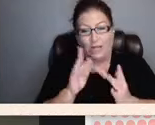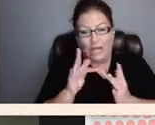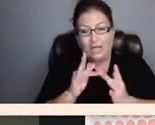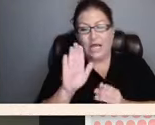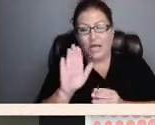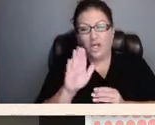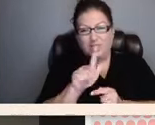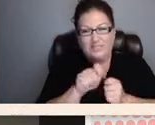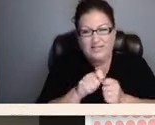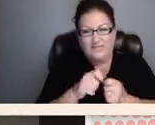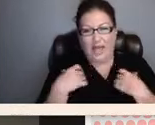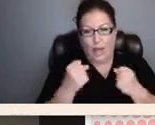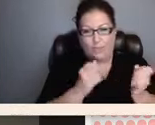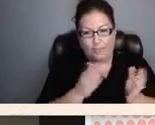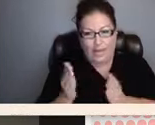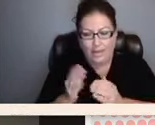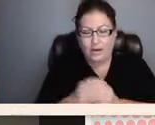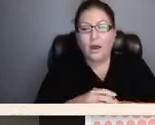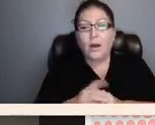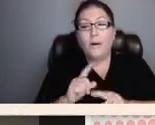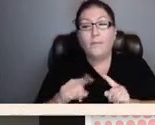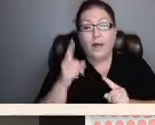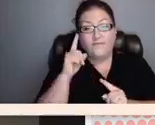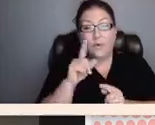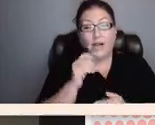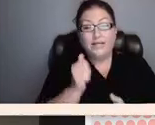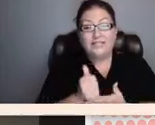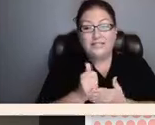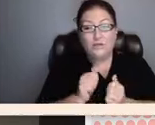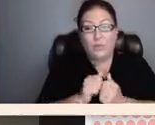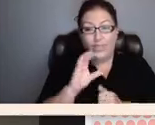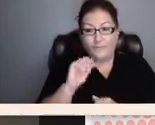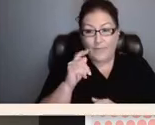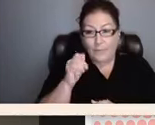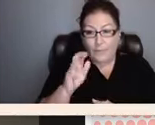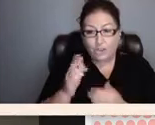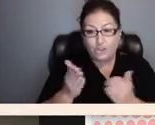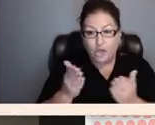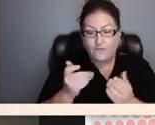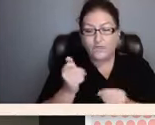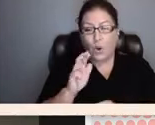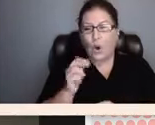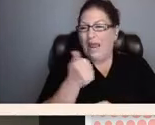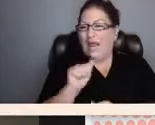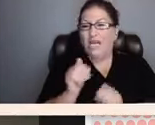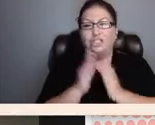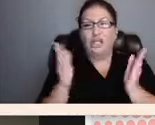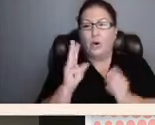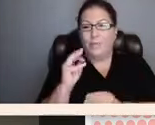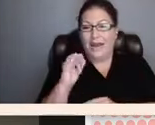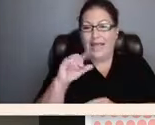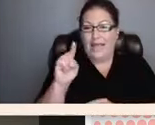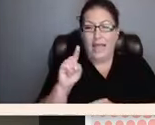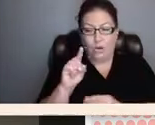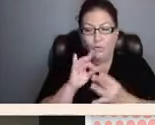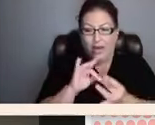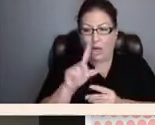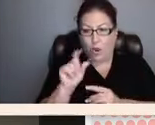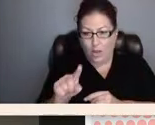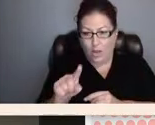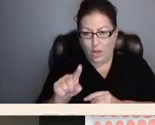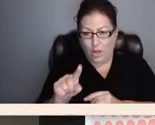health plan. But for assistance with fee for service or any just general Medicaid related questions, we do